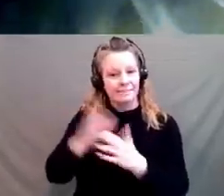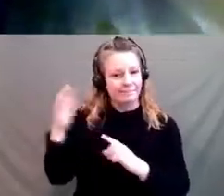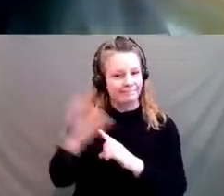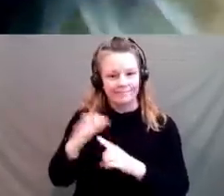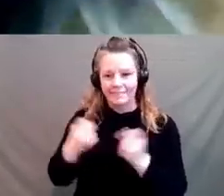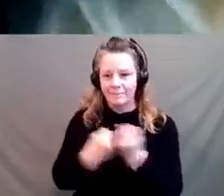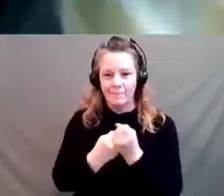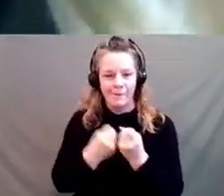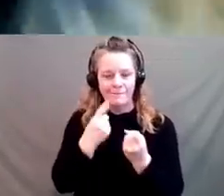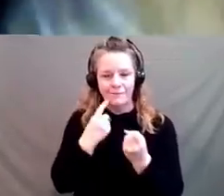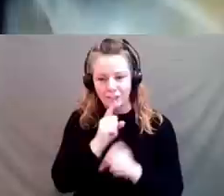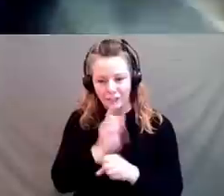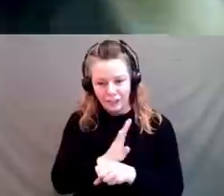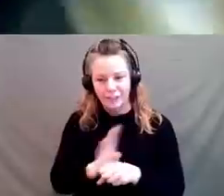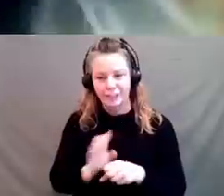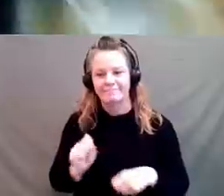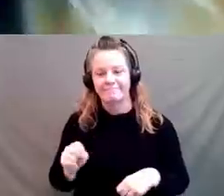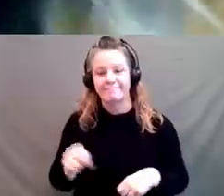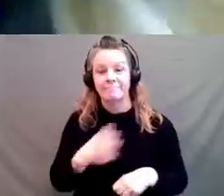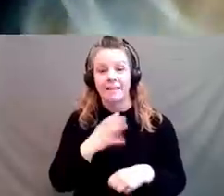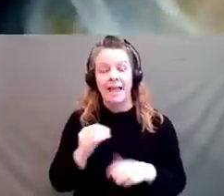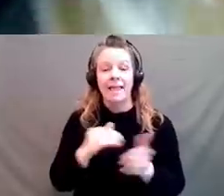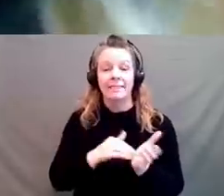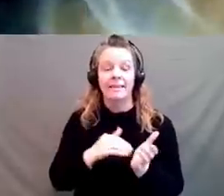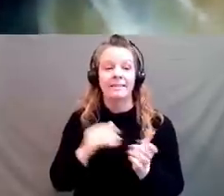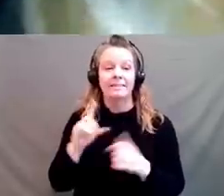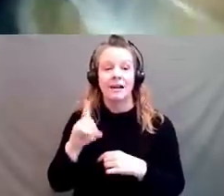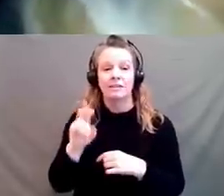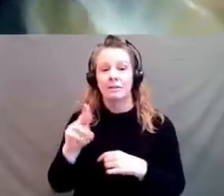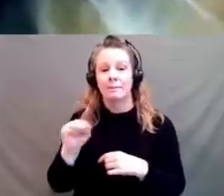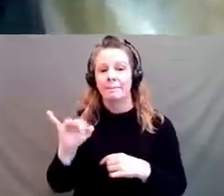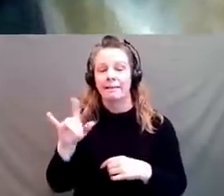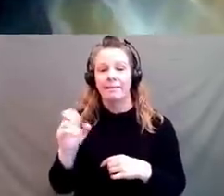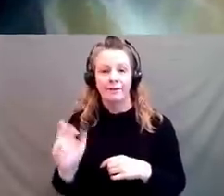for sure. And then Dr. Miller, I'd say those were